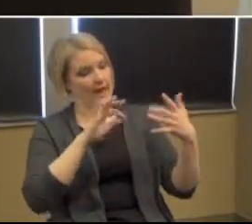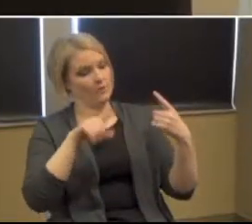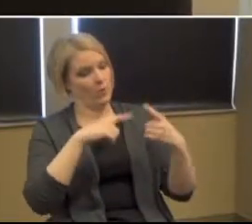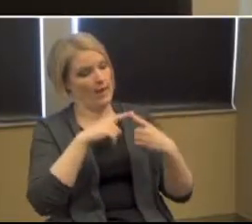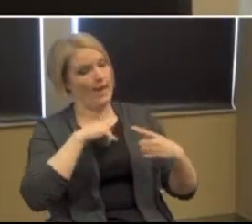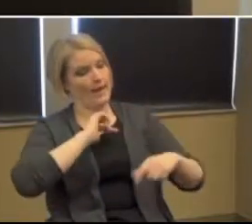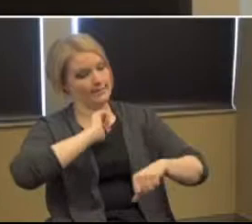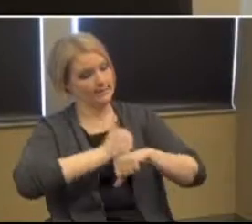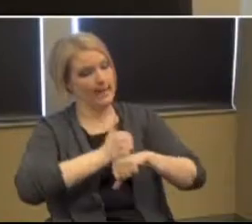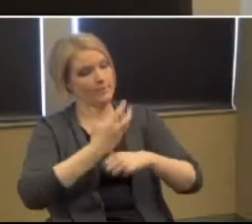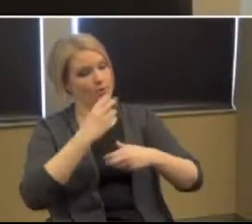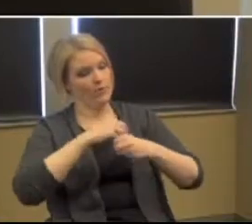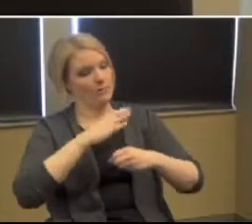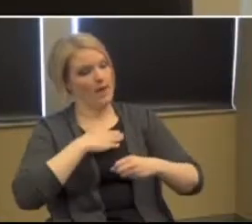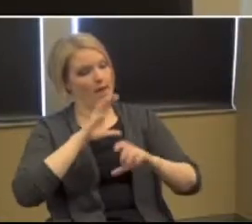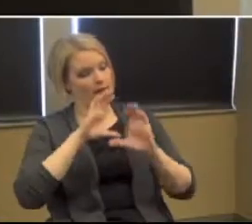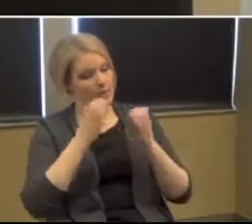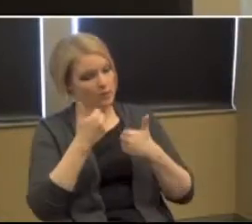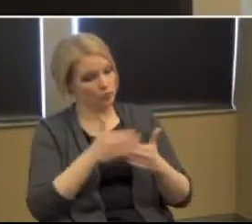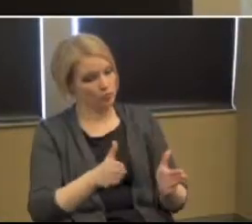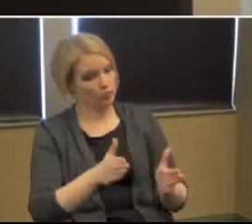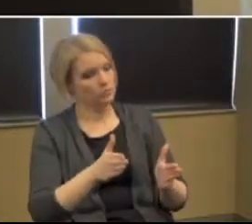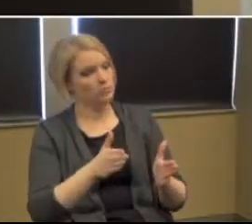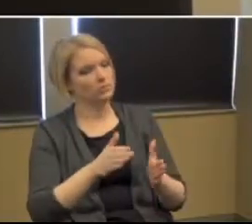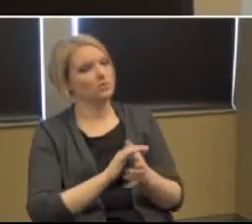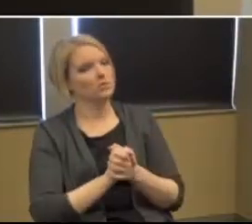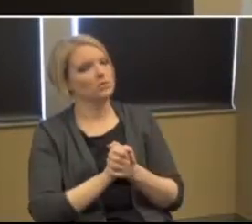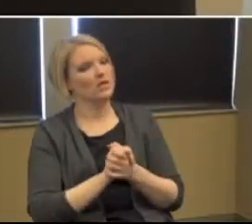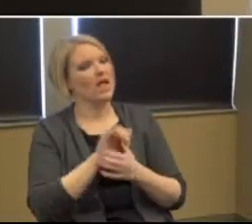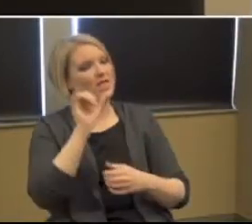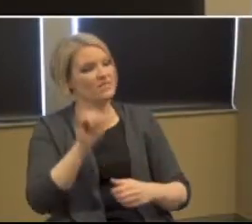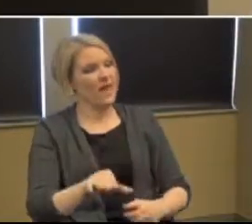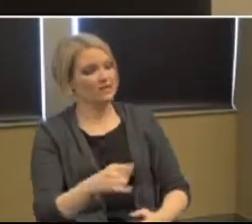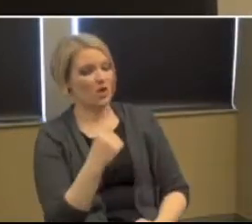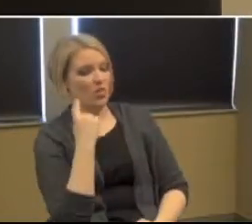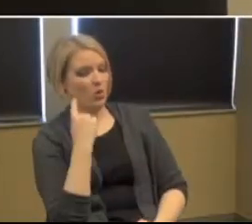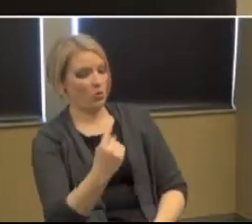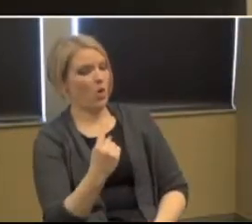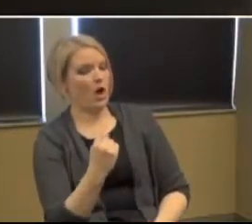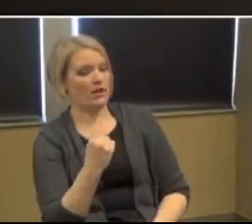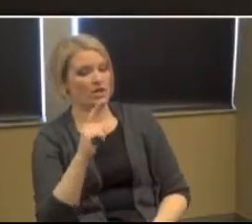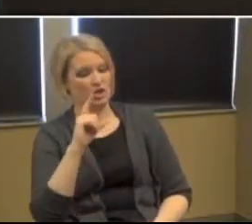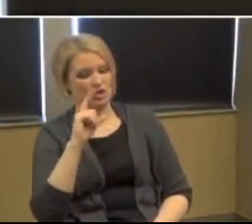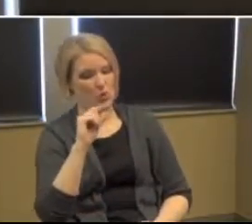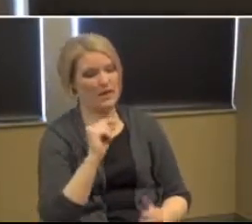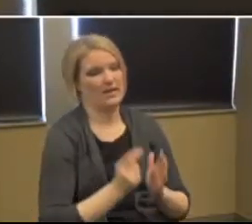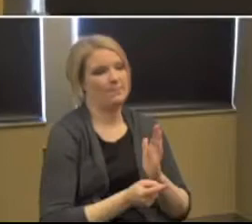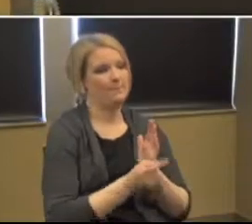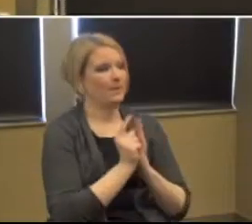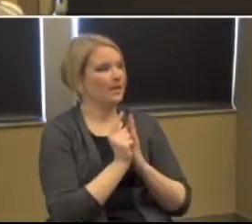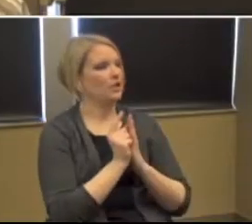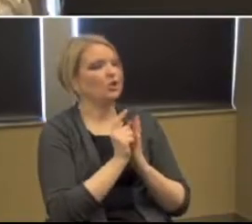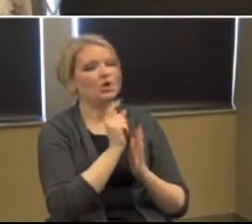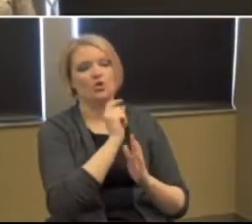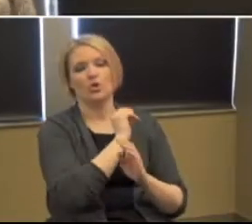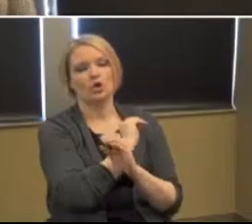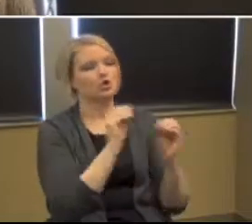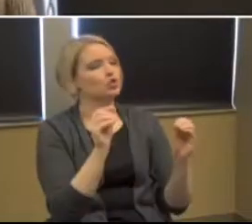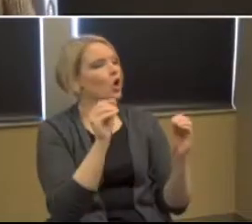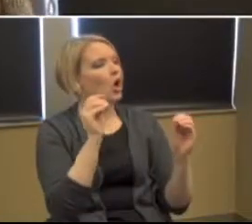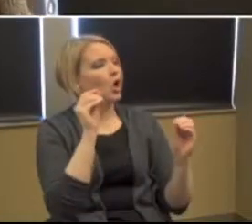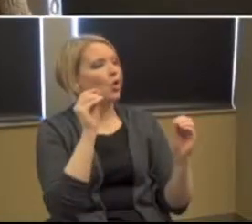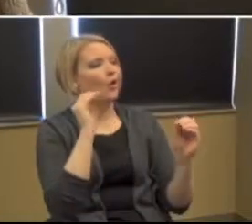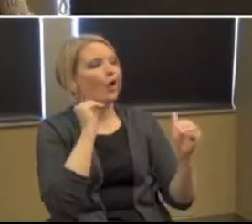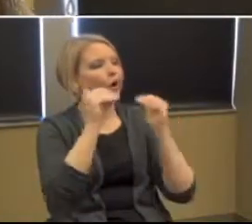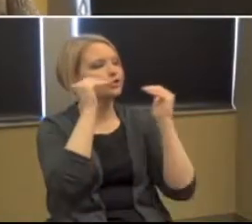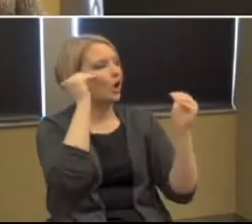place in the classroom or the clinical setting, that this is the one 20-minute period where there's not an adult